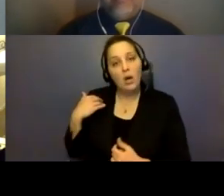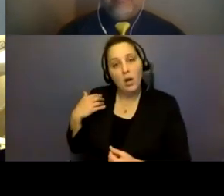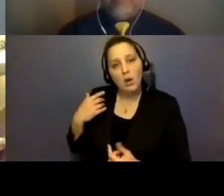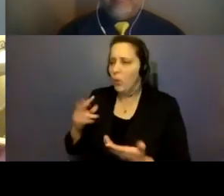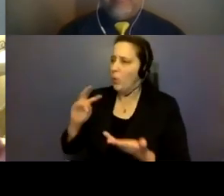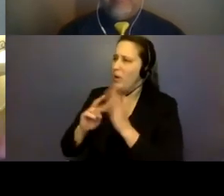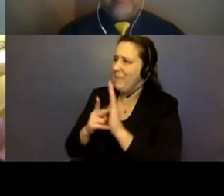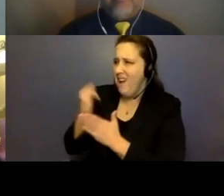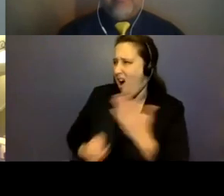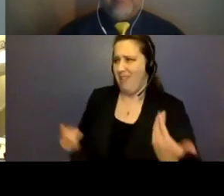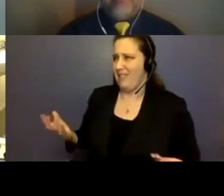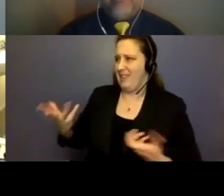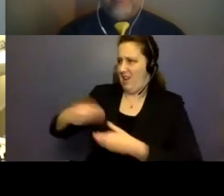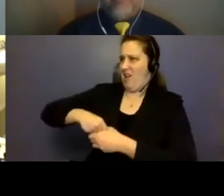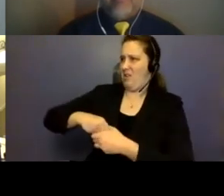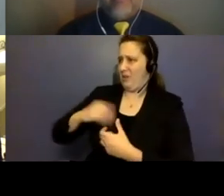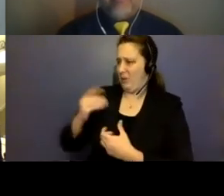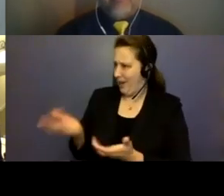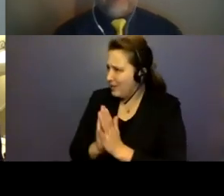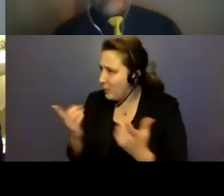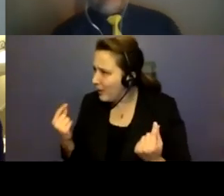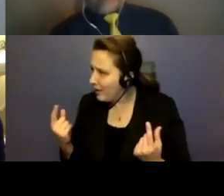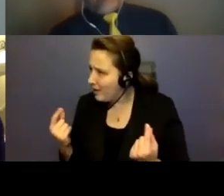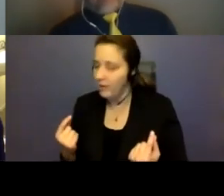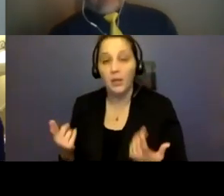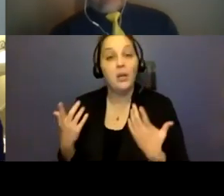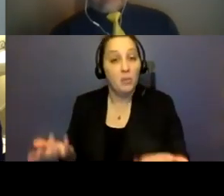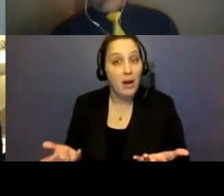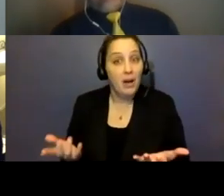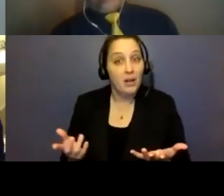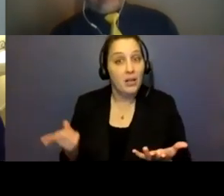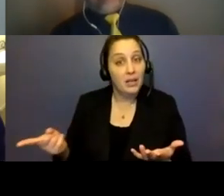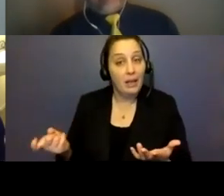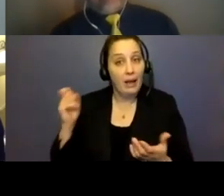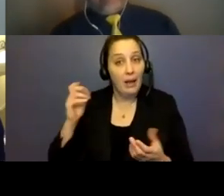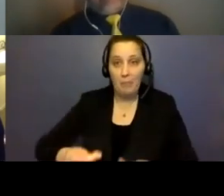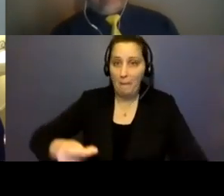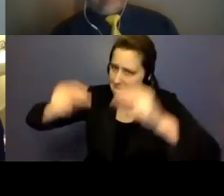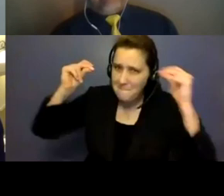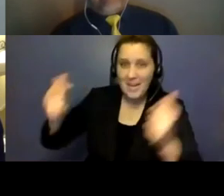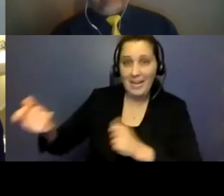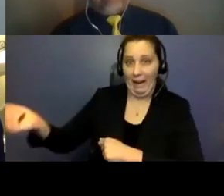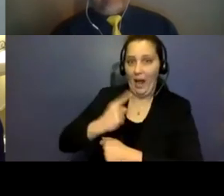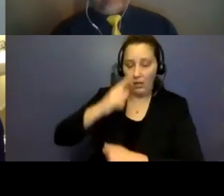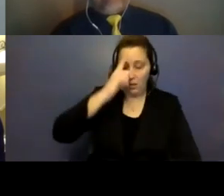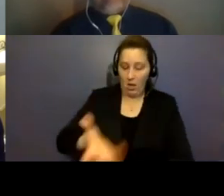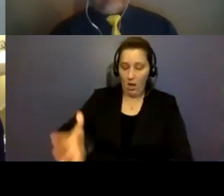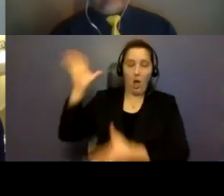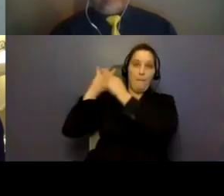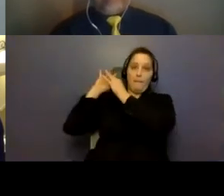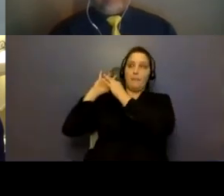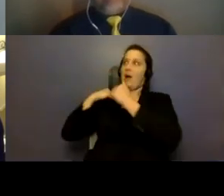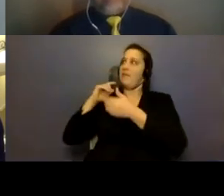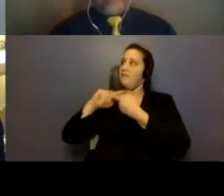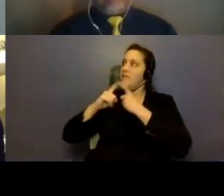mean art? What's this that you're asking about, so to speak? But in the instance he asked that, I had this immediate recall of this friend of mine